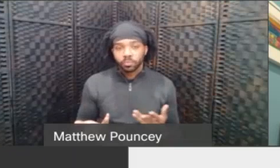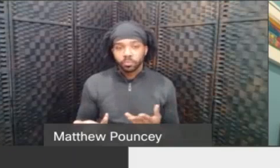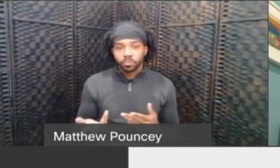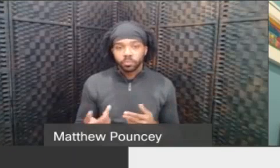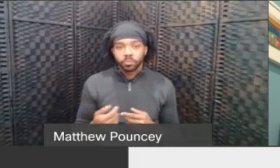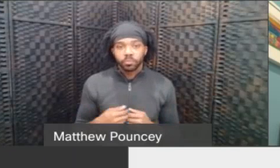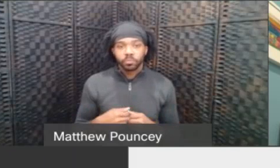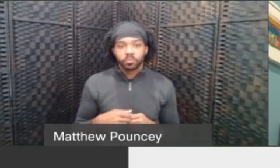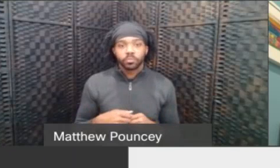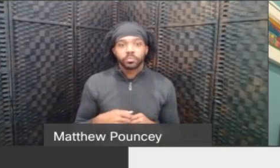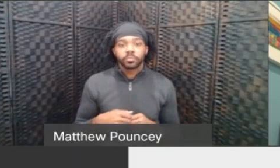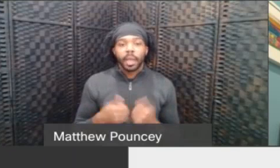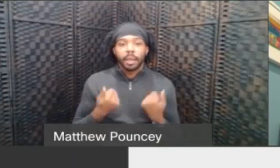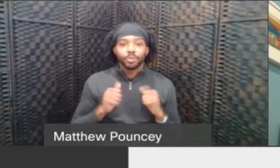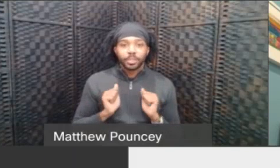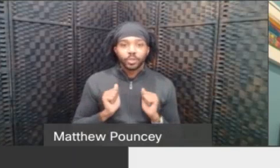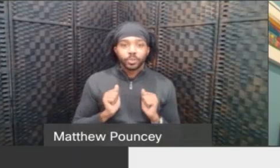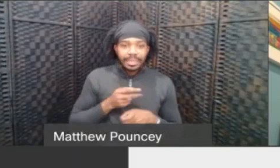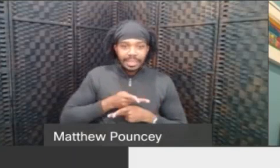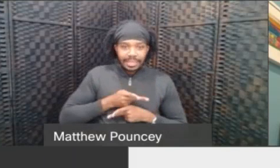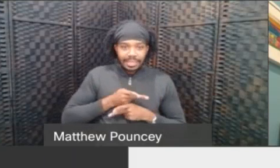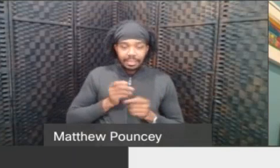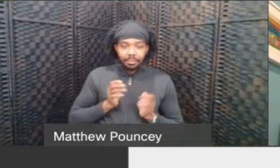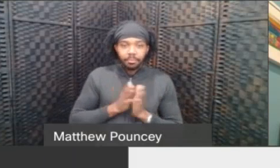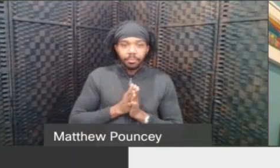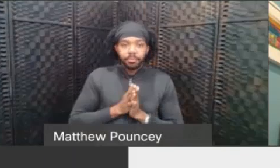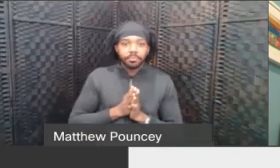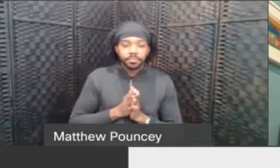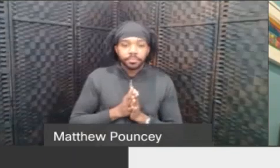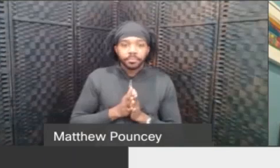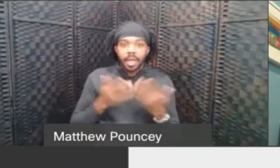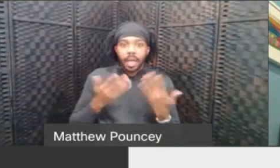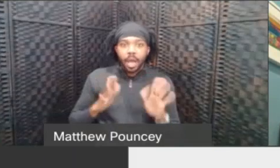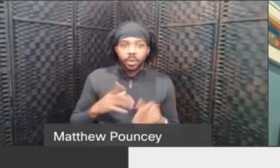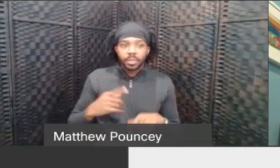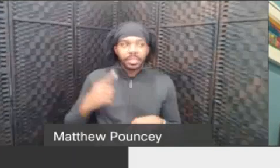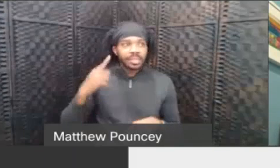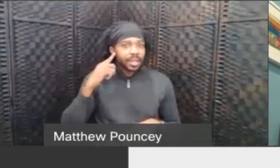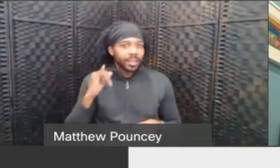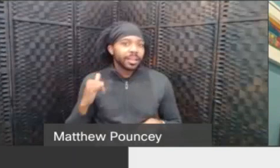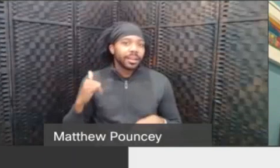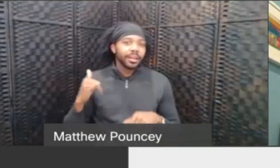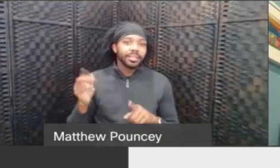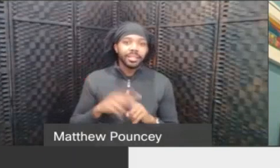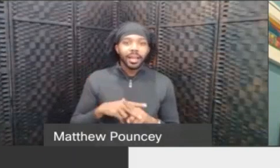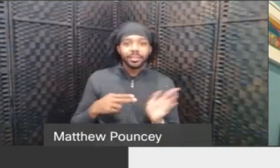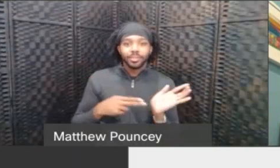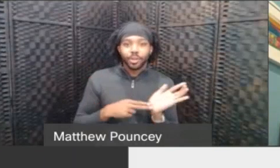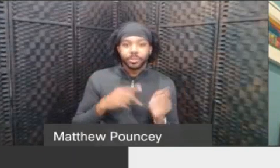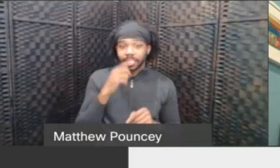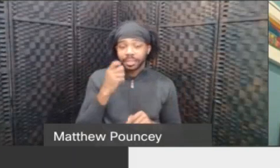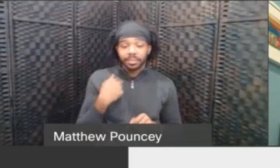I'm trying to walk carefully here to not sound like the assigned nurses, because the reality